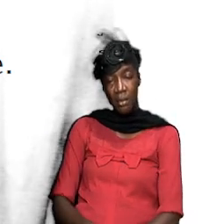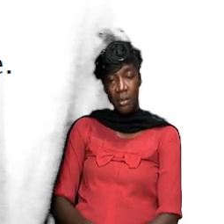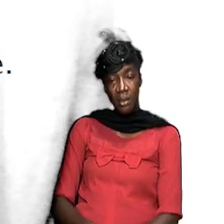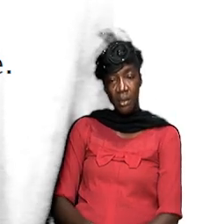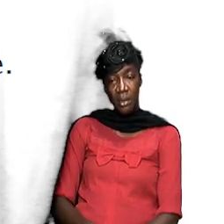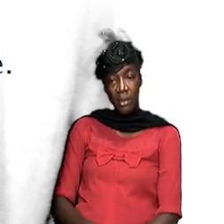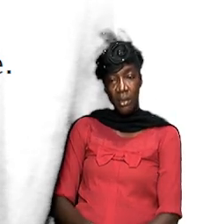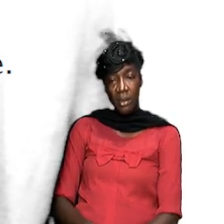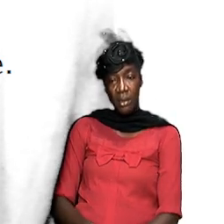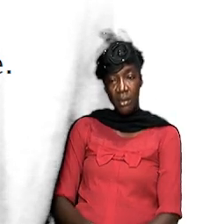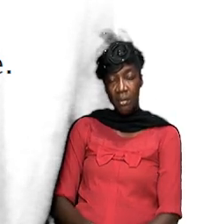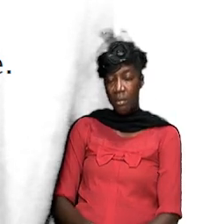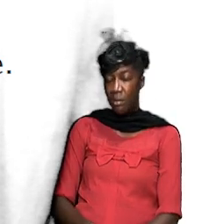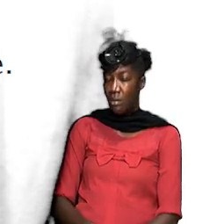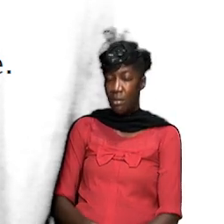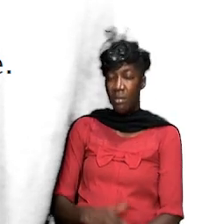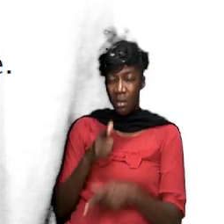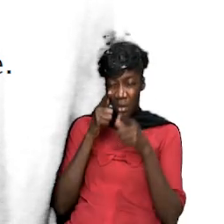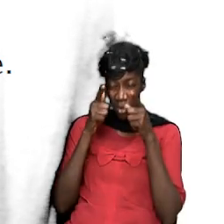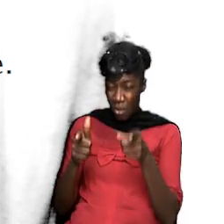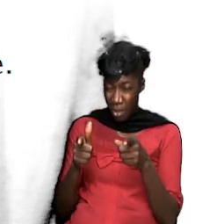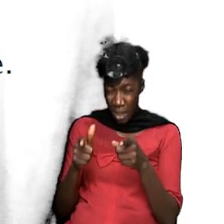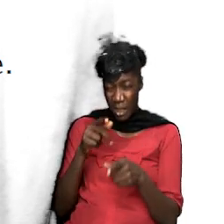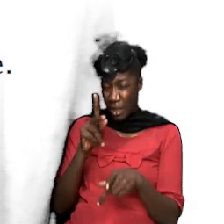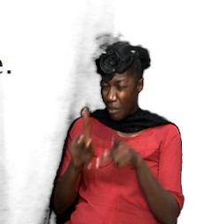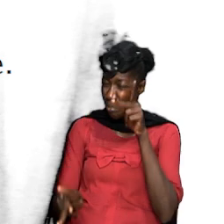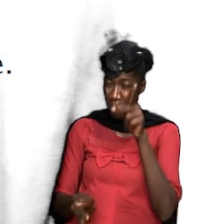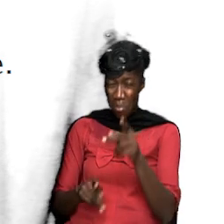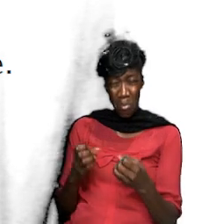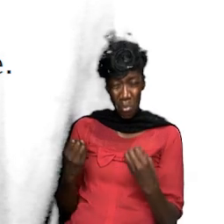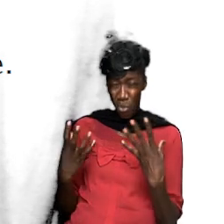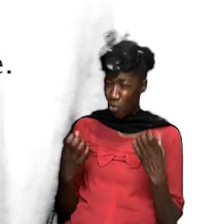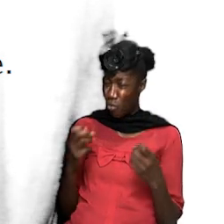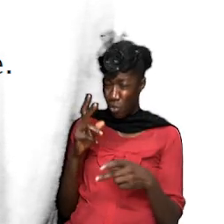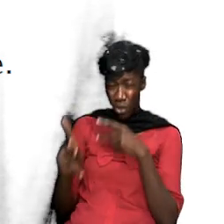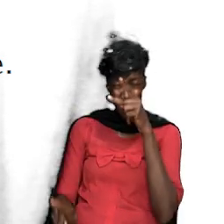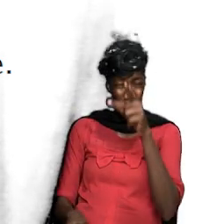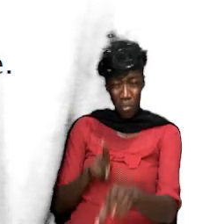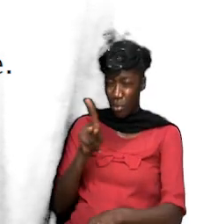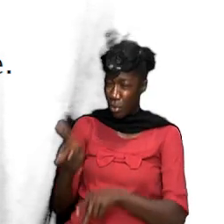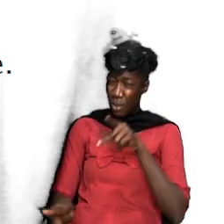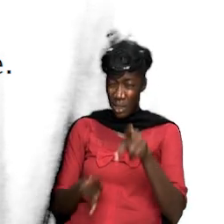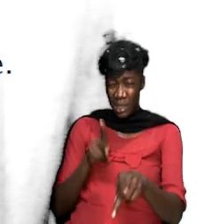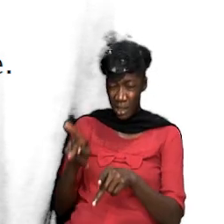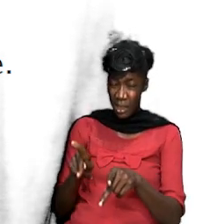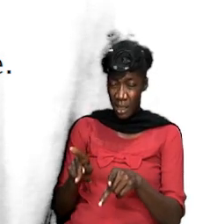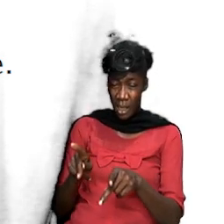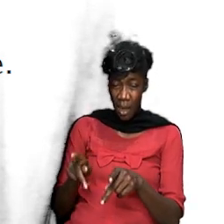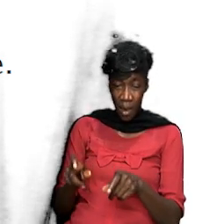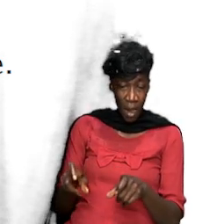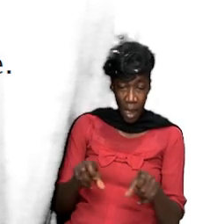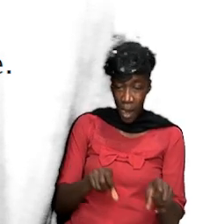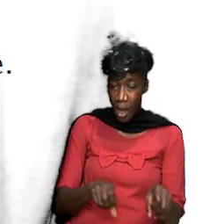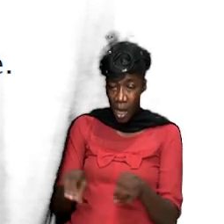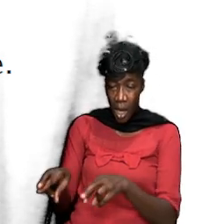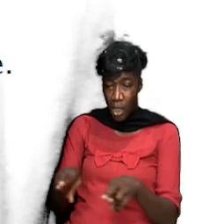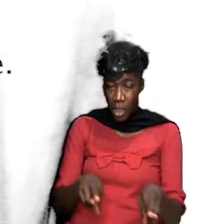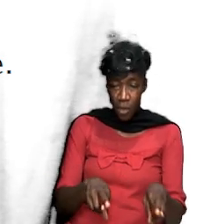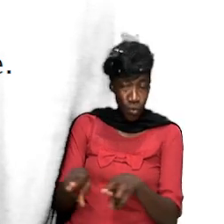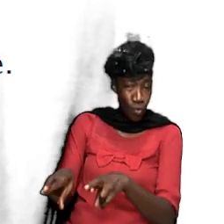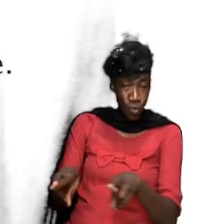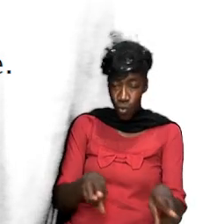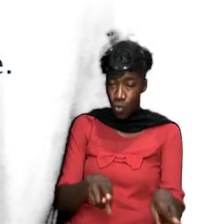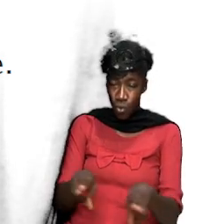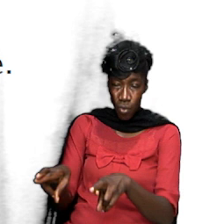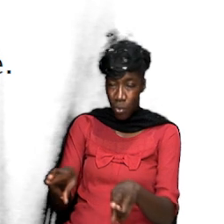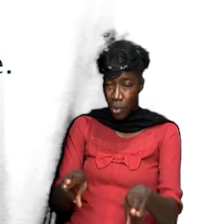When we look at the amount of persons now, mighty God, that is on the roadside,